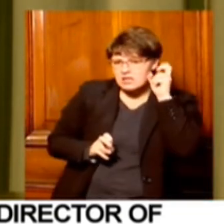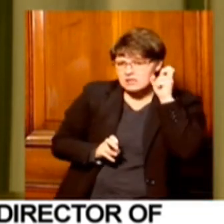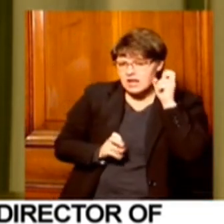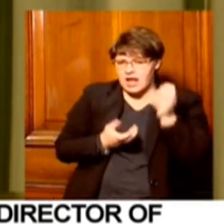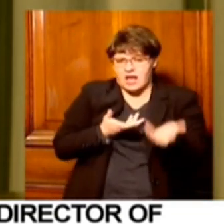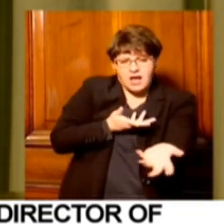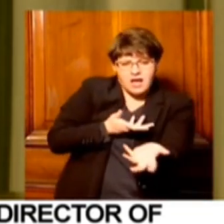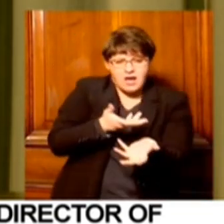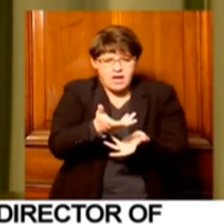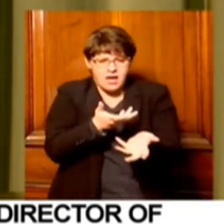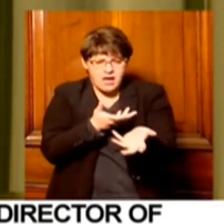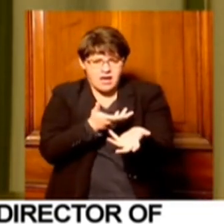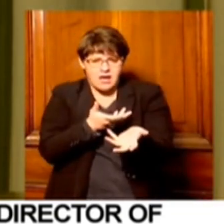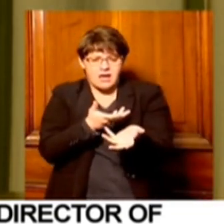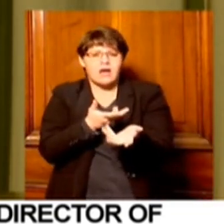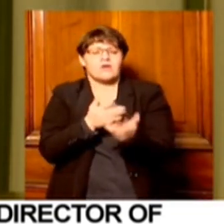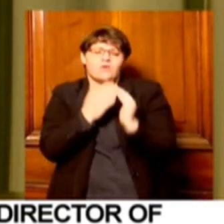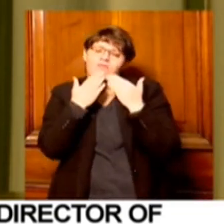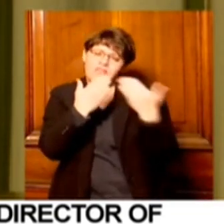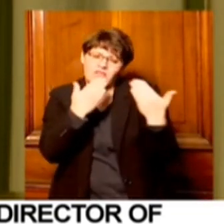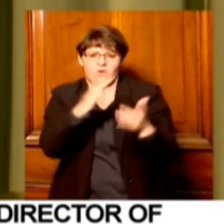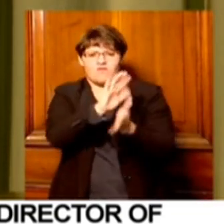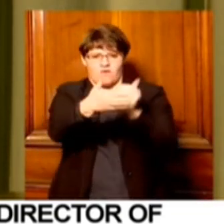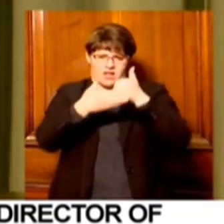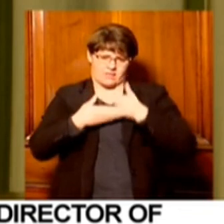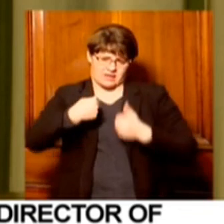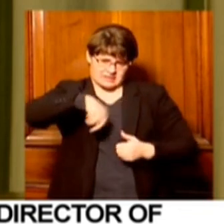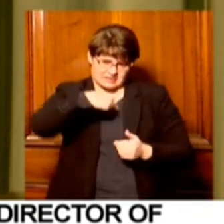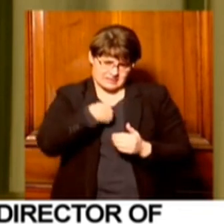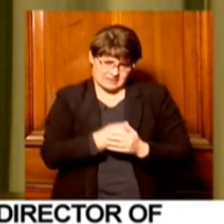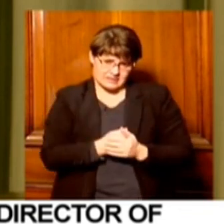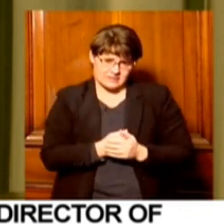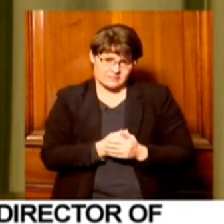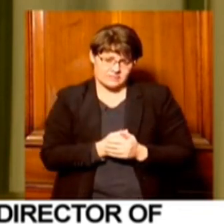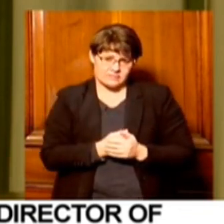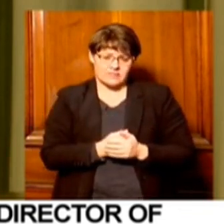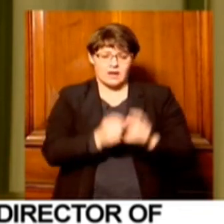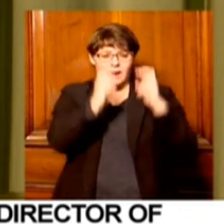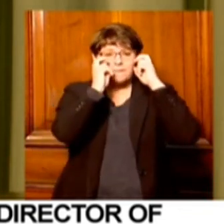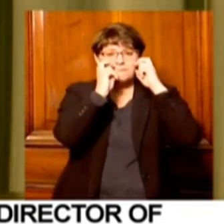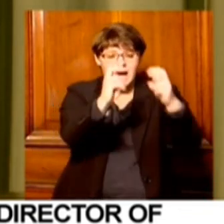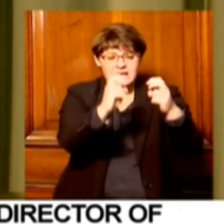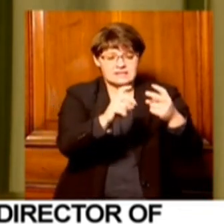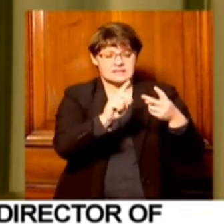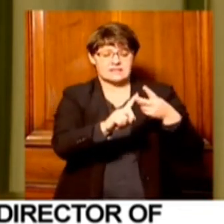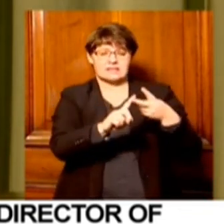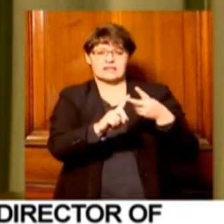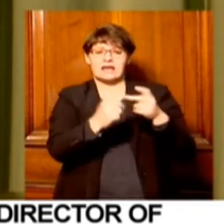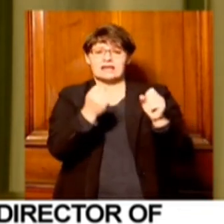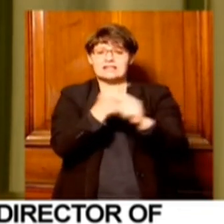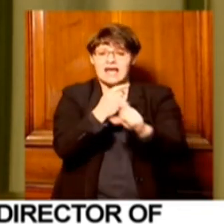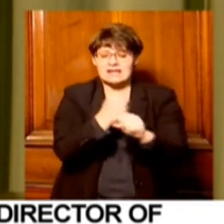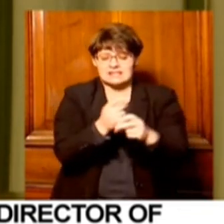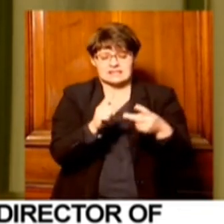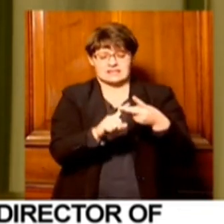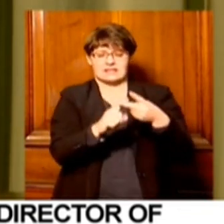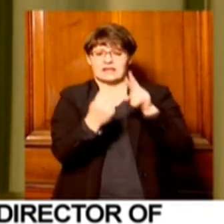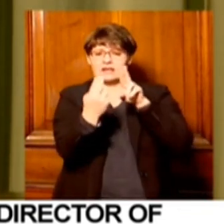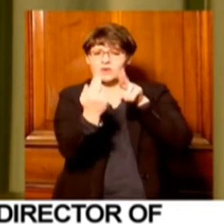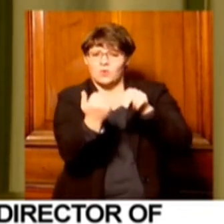us on this particular matter. To this end, bus, taxi, and e-hailing, meter